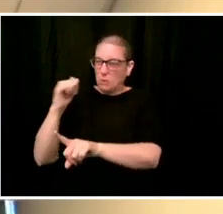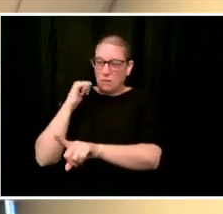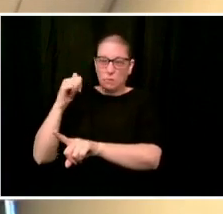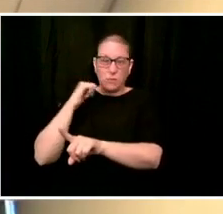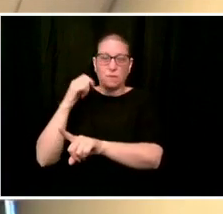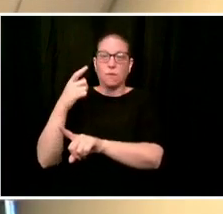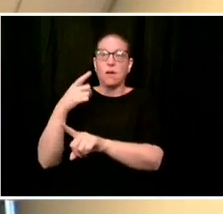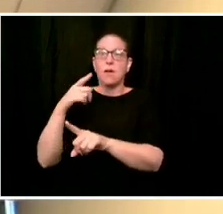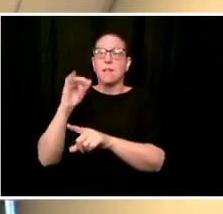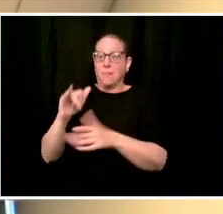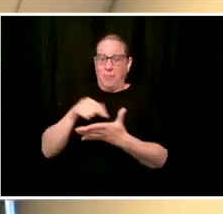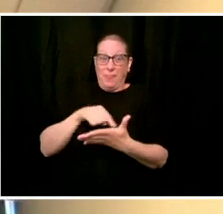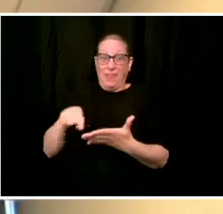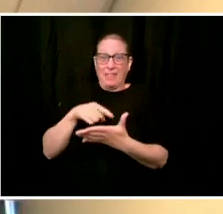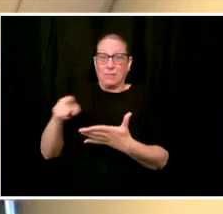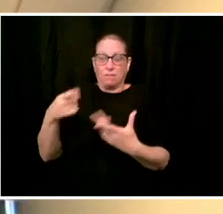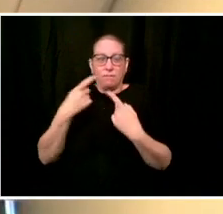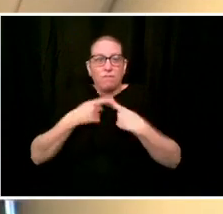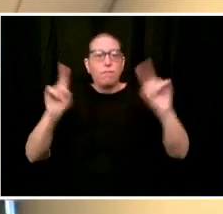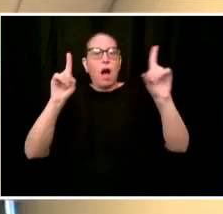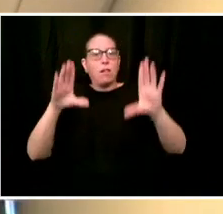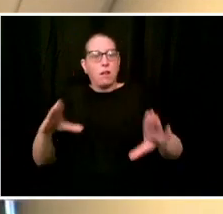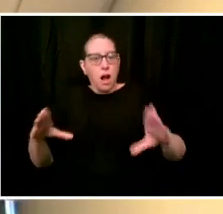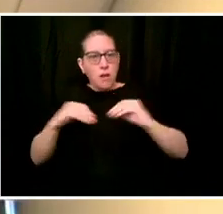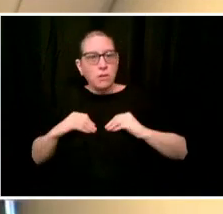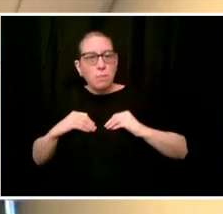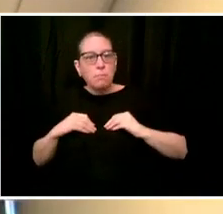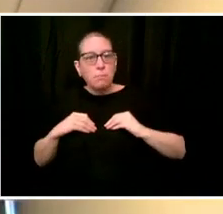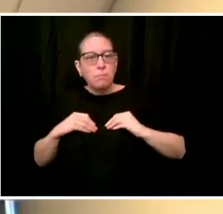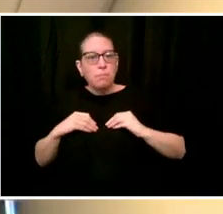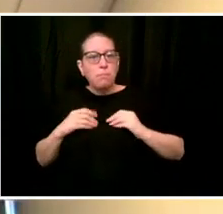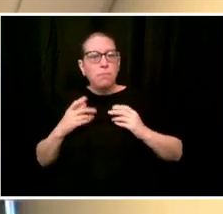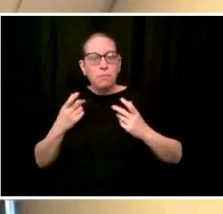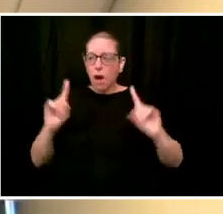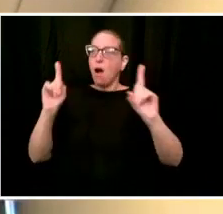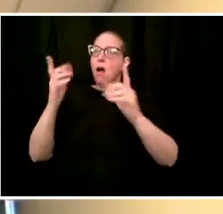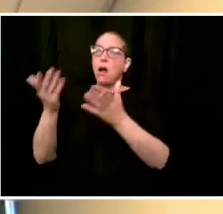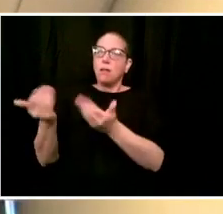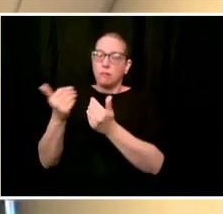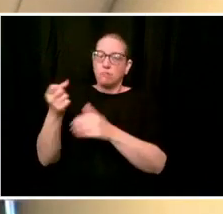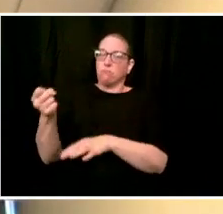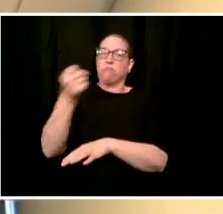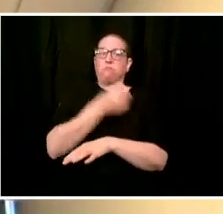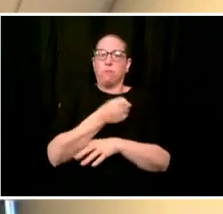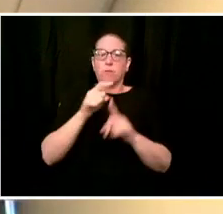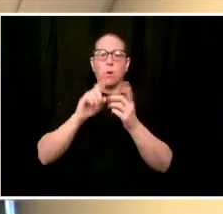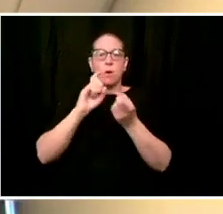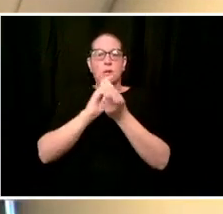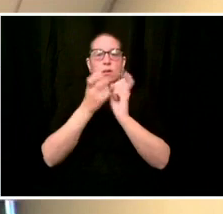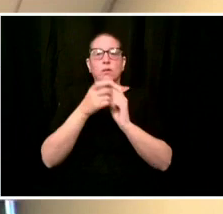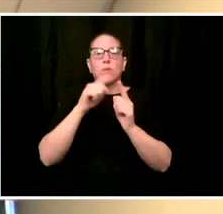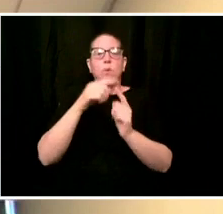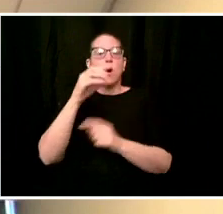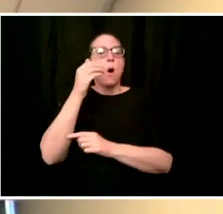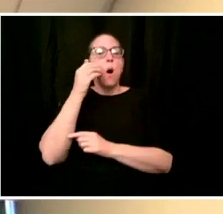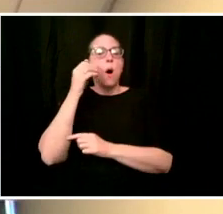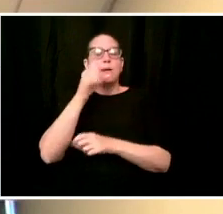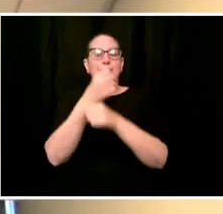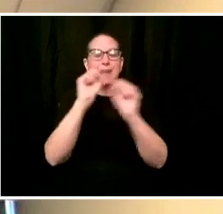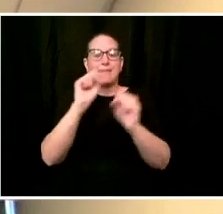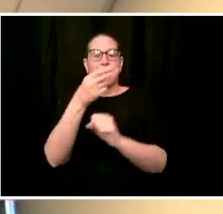was a tremendous step forward in terms of his life. And each night we're making those kinds of steps forward for human